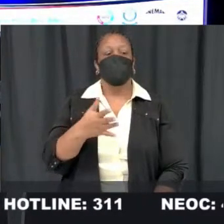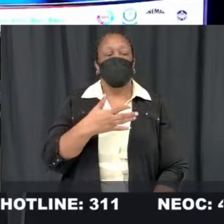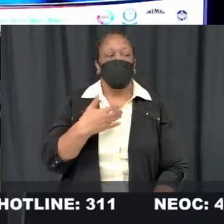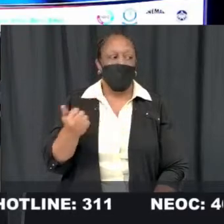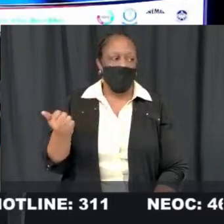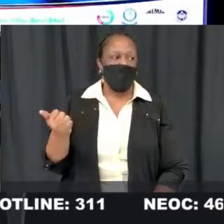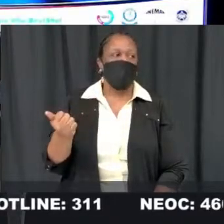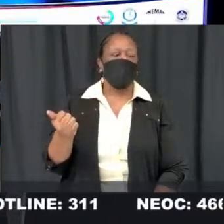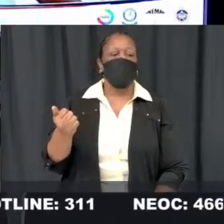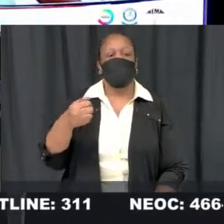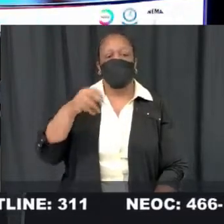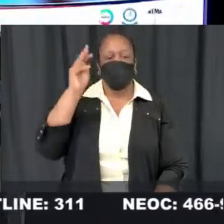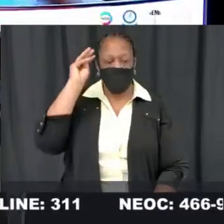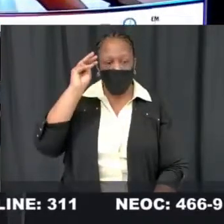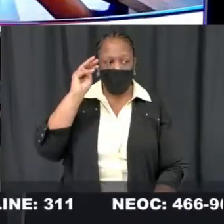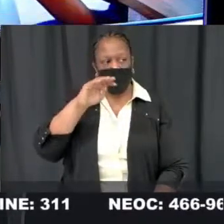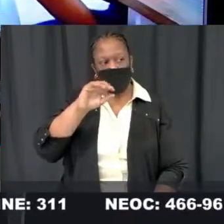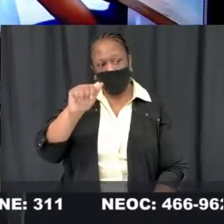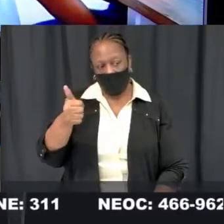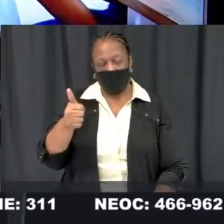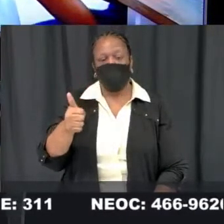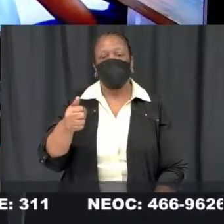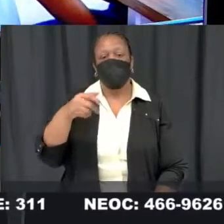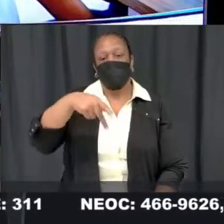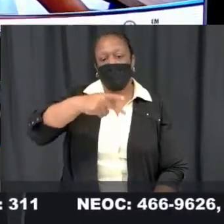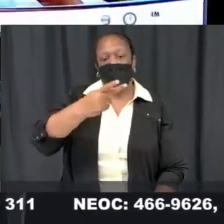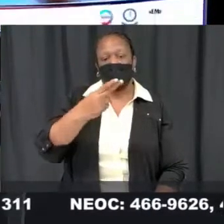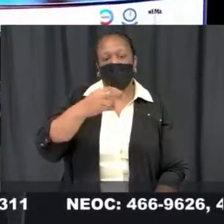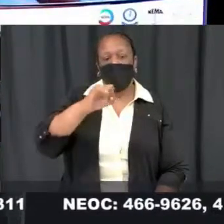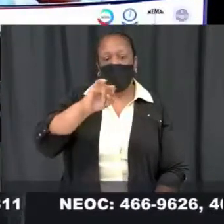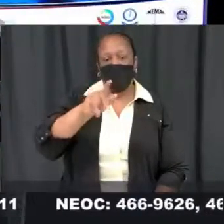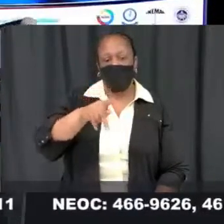you for always being here and offering your support.